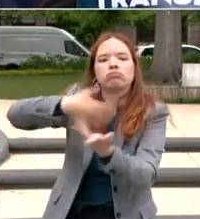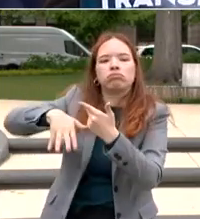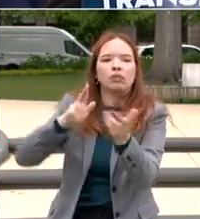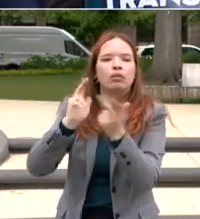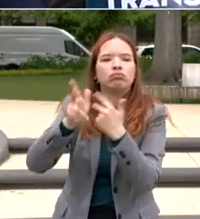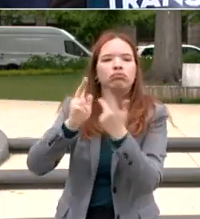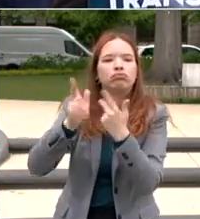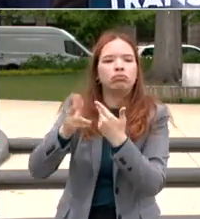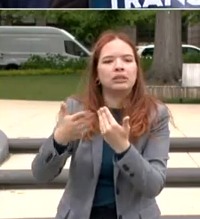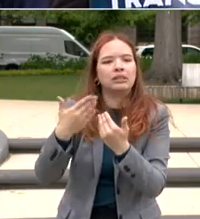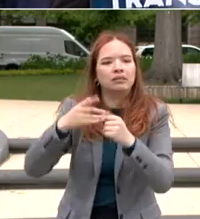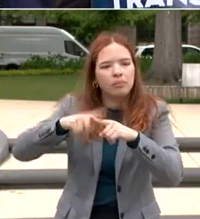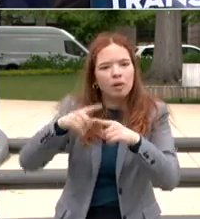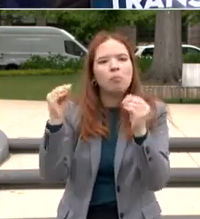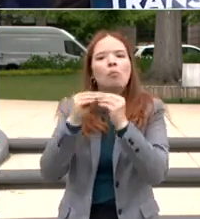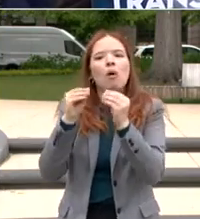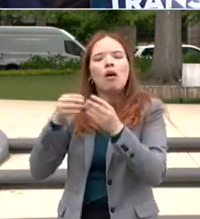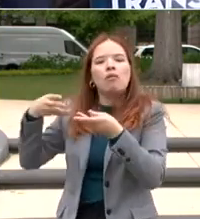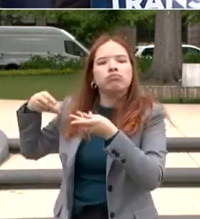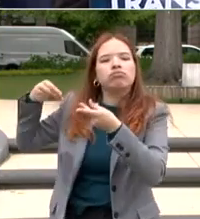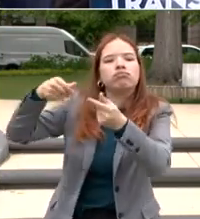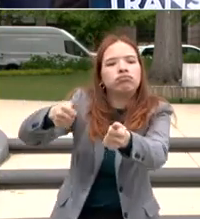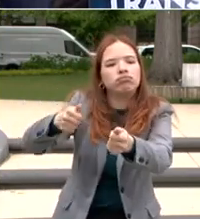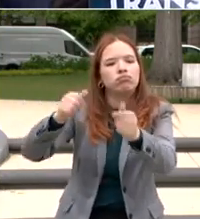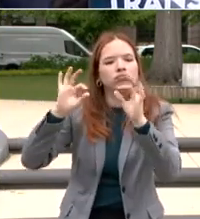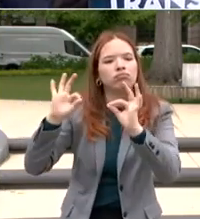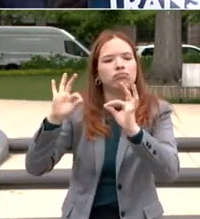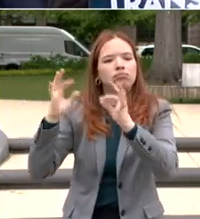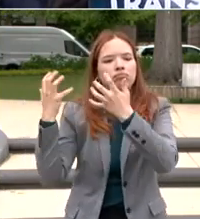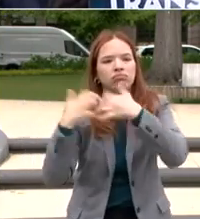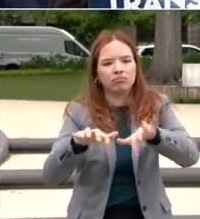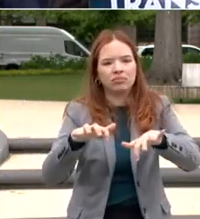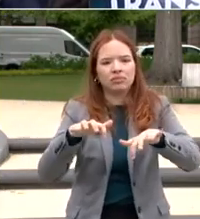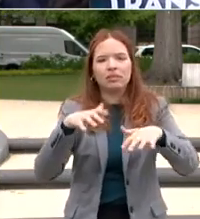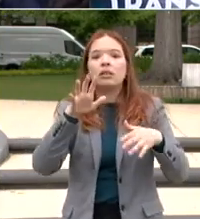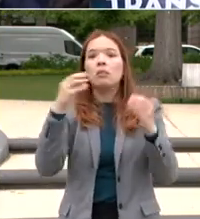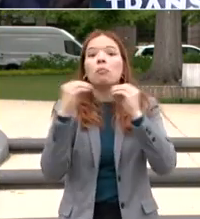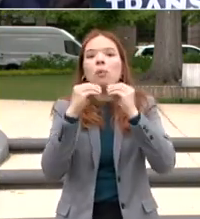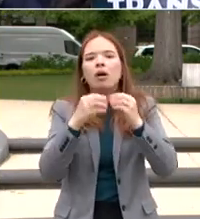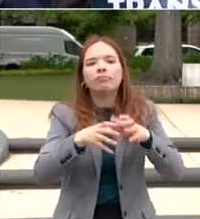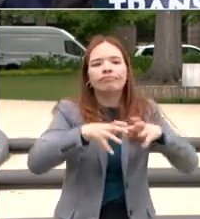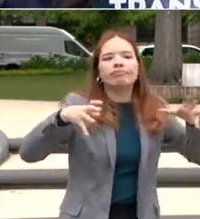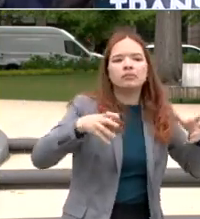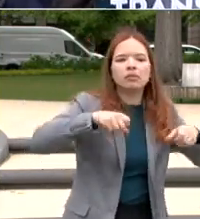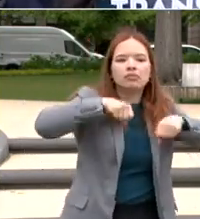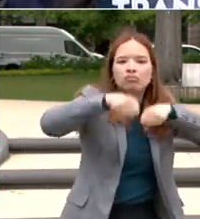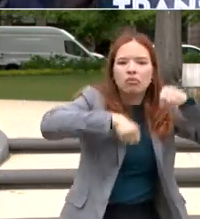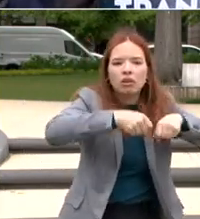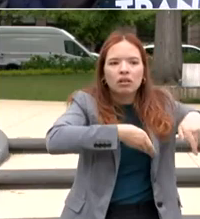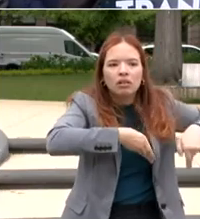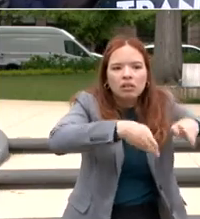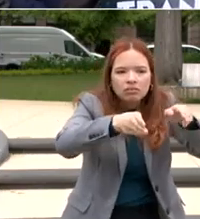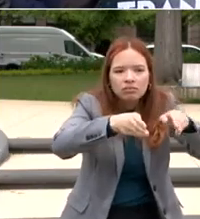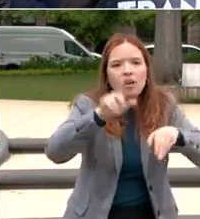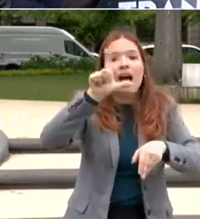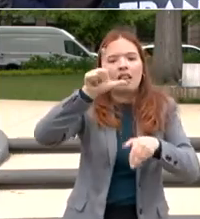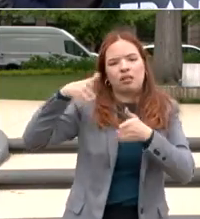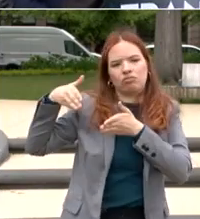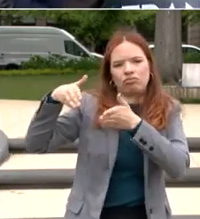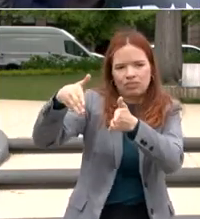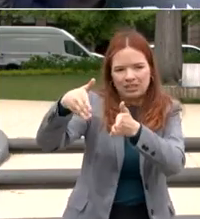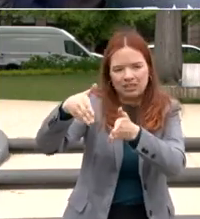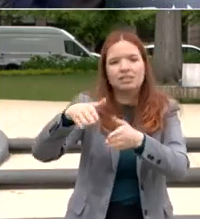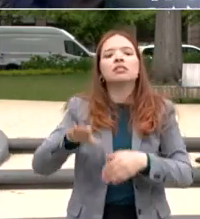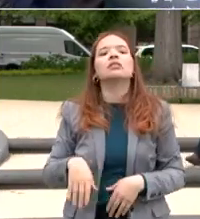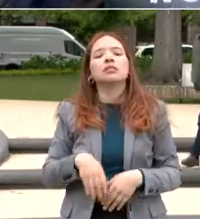and providing an expanded bicycle infrastructure along L Street Northwest. However, creating the